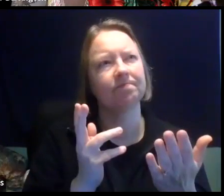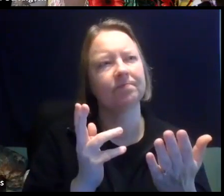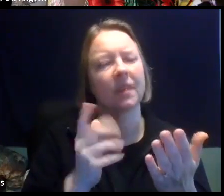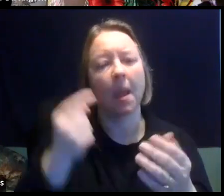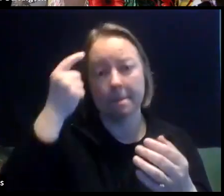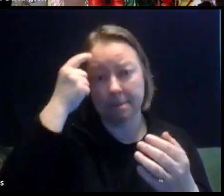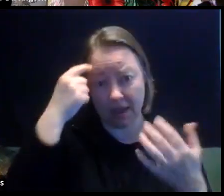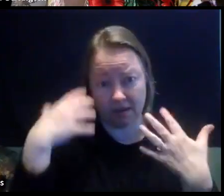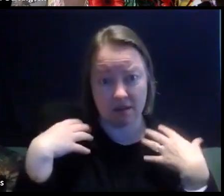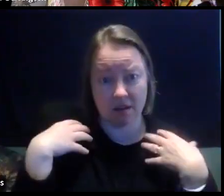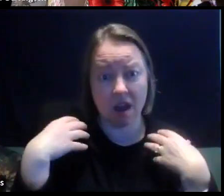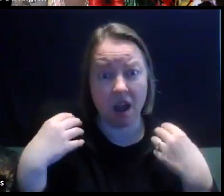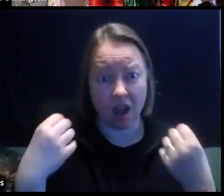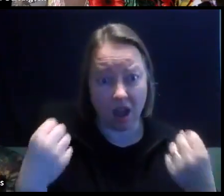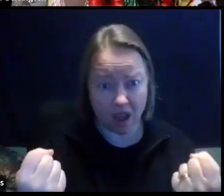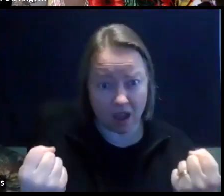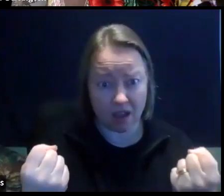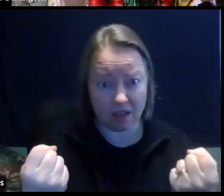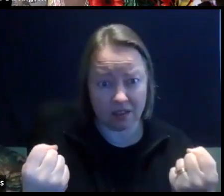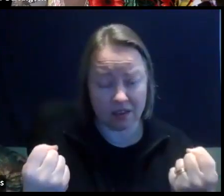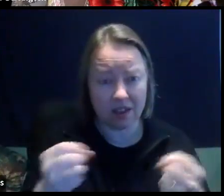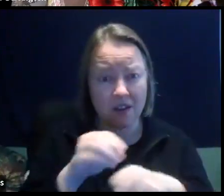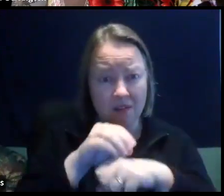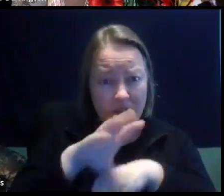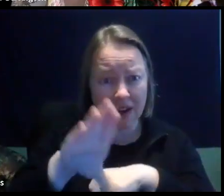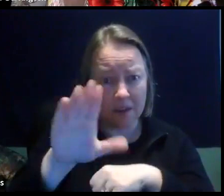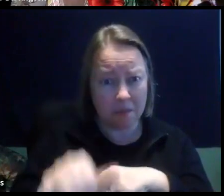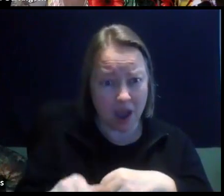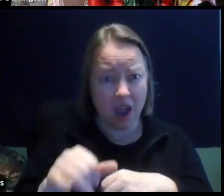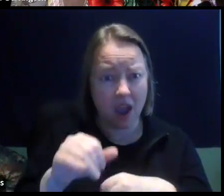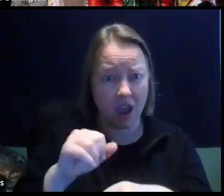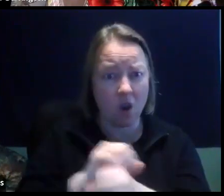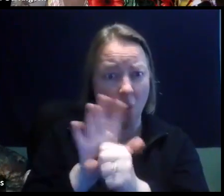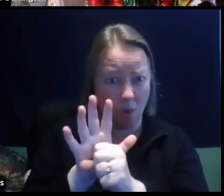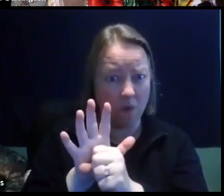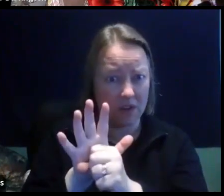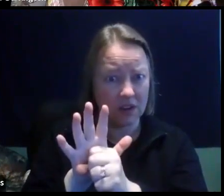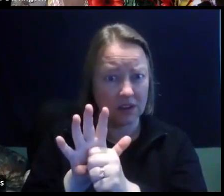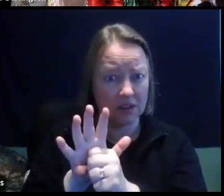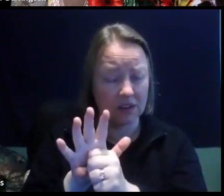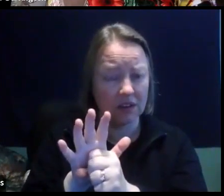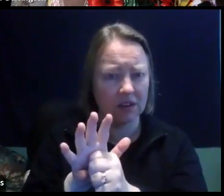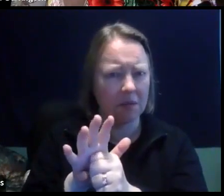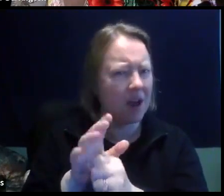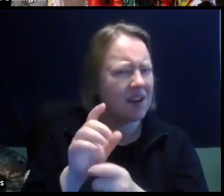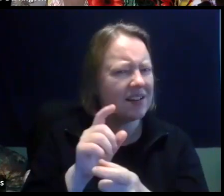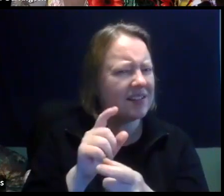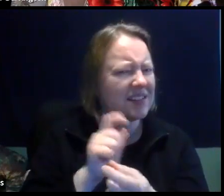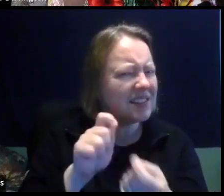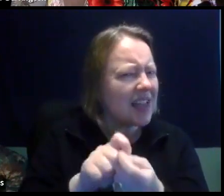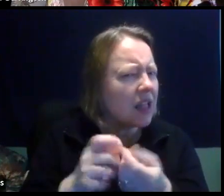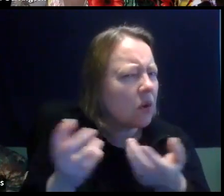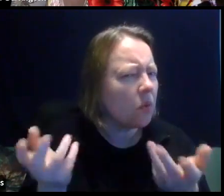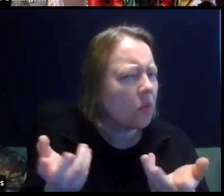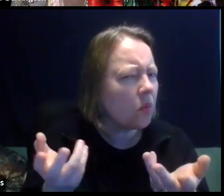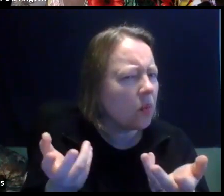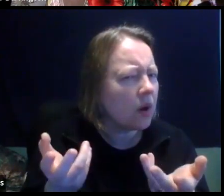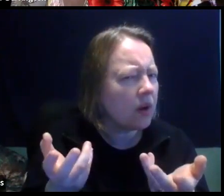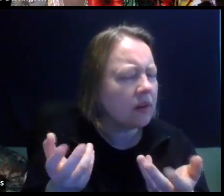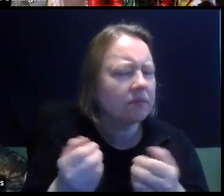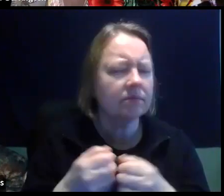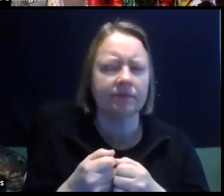mental health is being impacted by COVID, exactly what though? Are we talking about